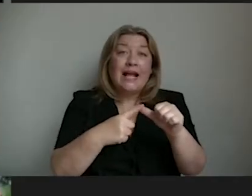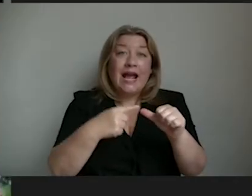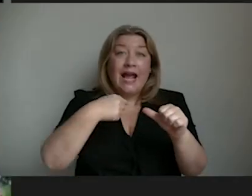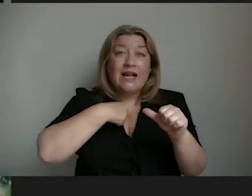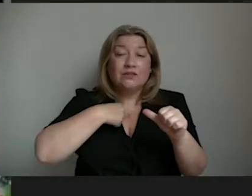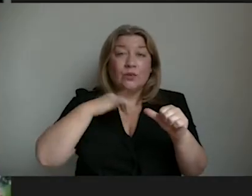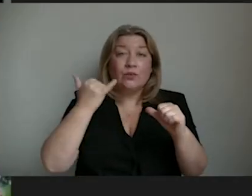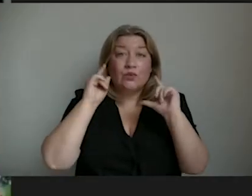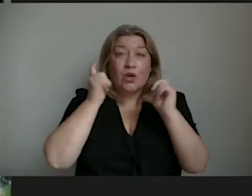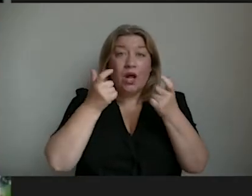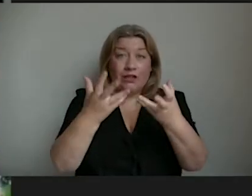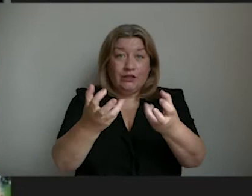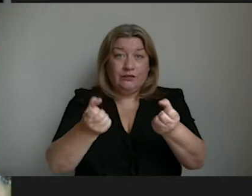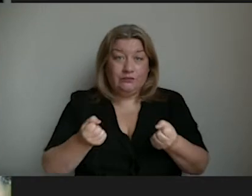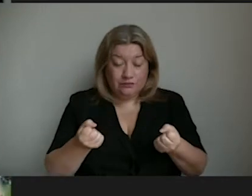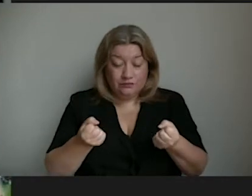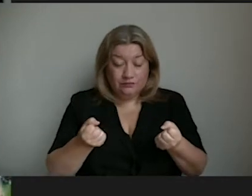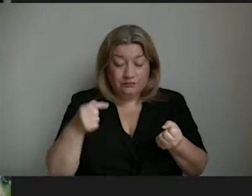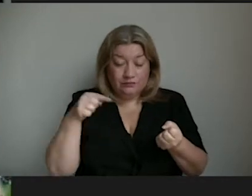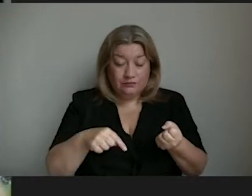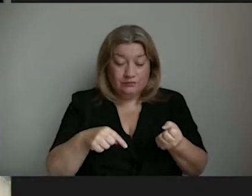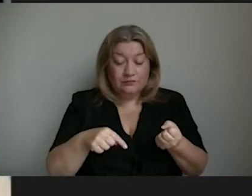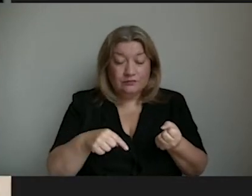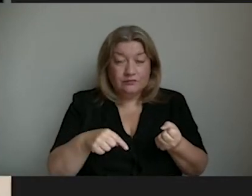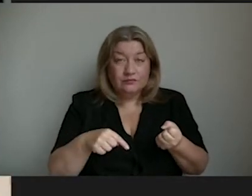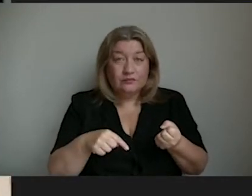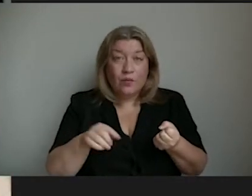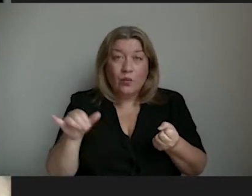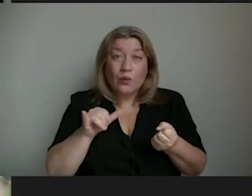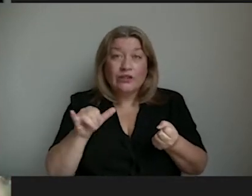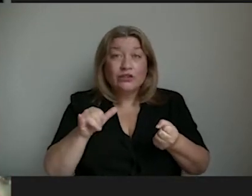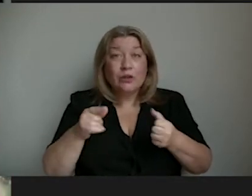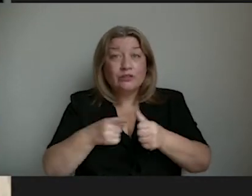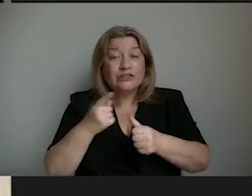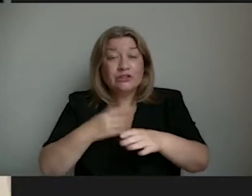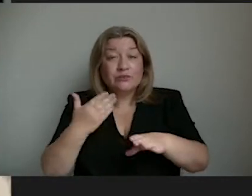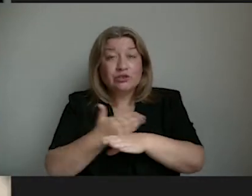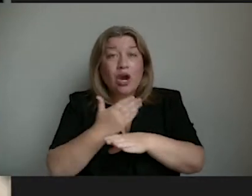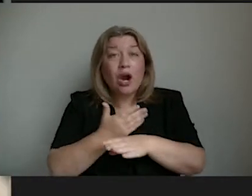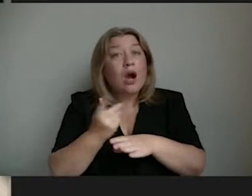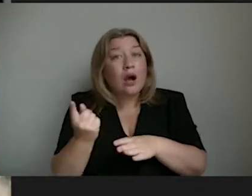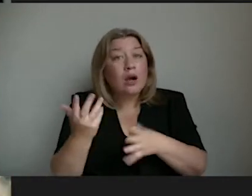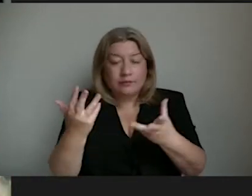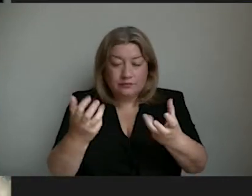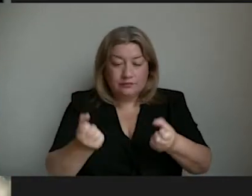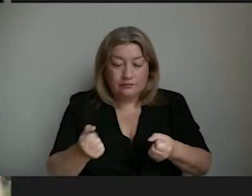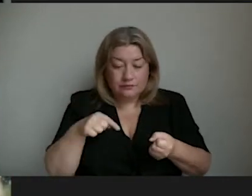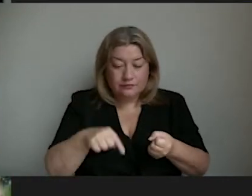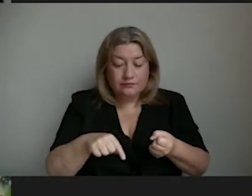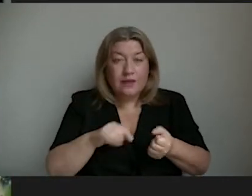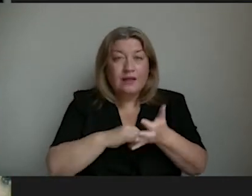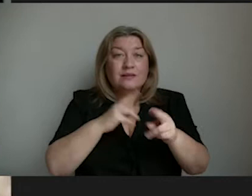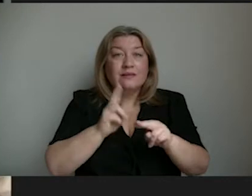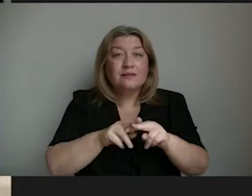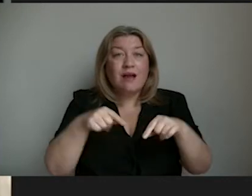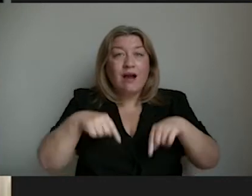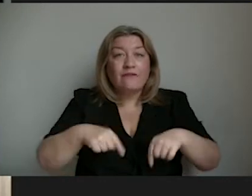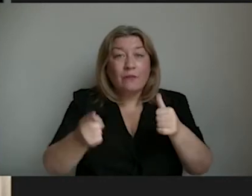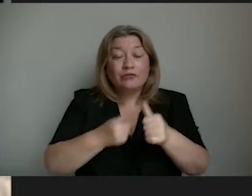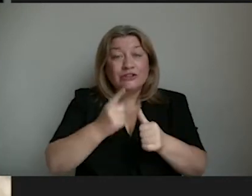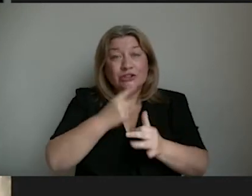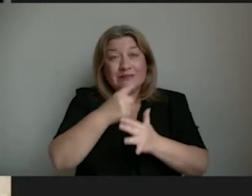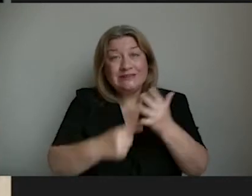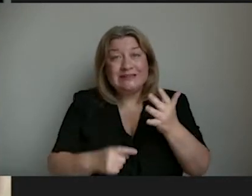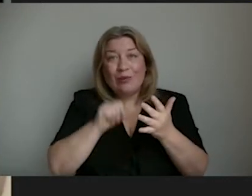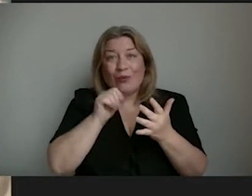upon completion of your application to the specific apprenticeship vacancy that you've applied for, you will be contacted by one